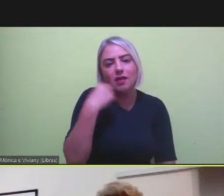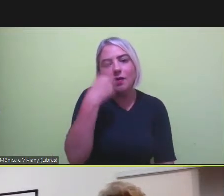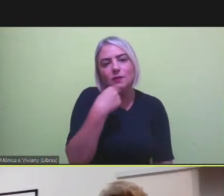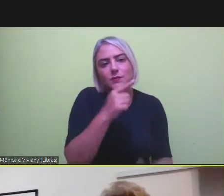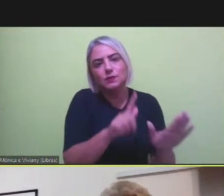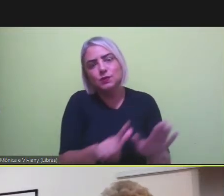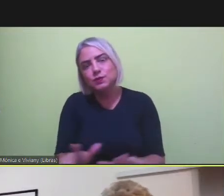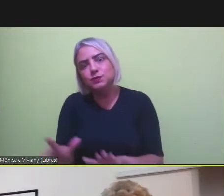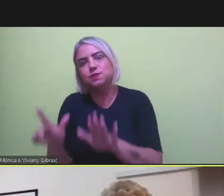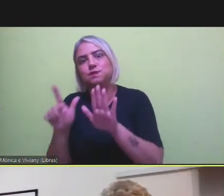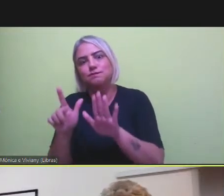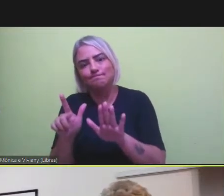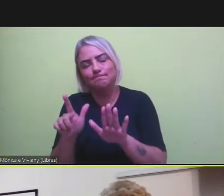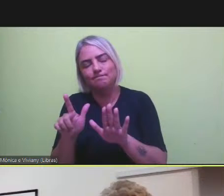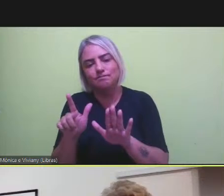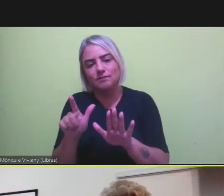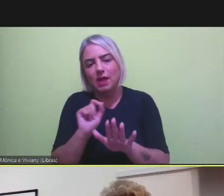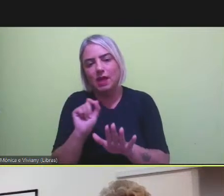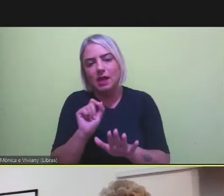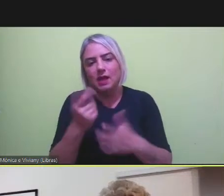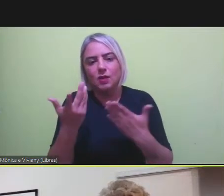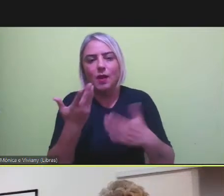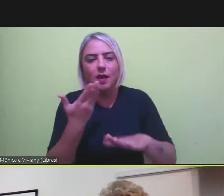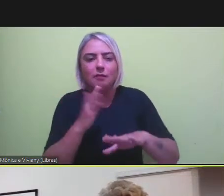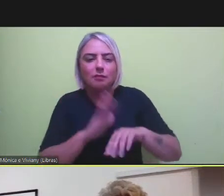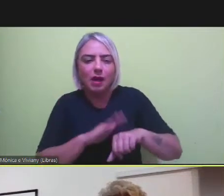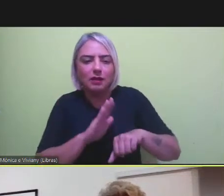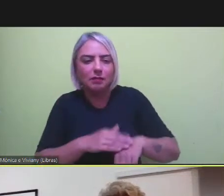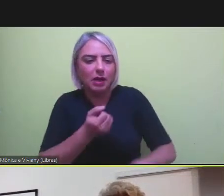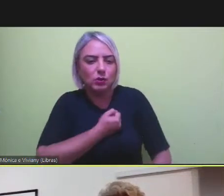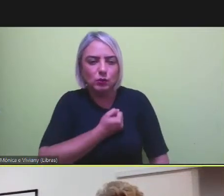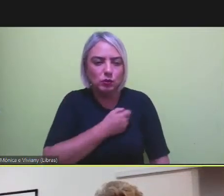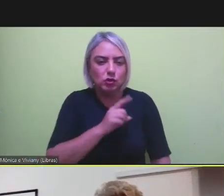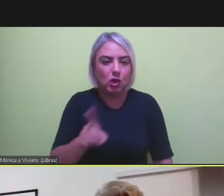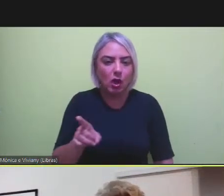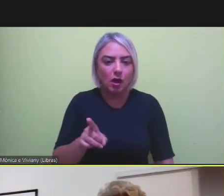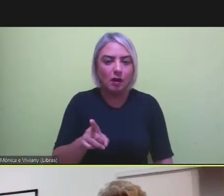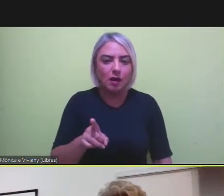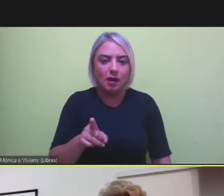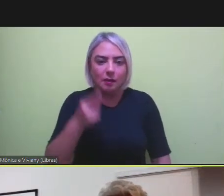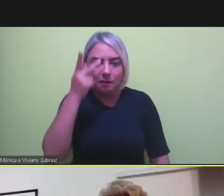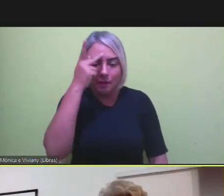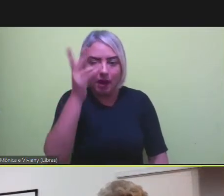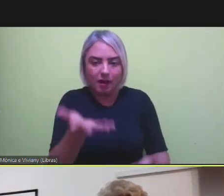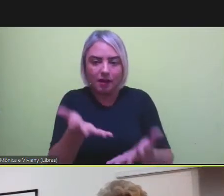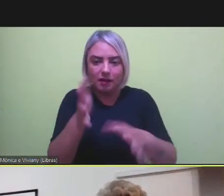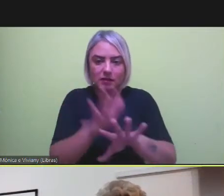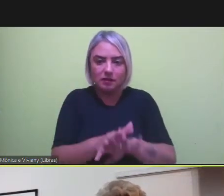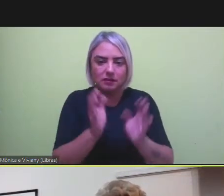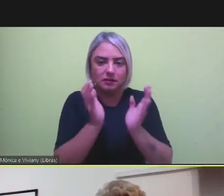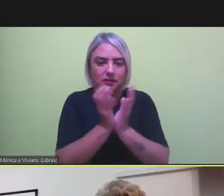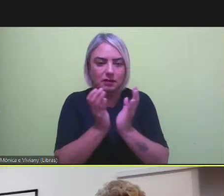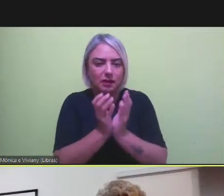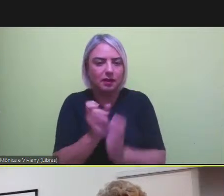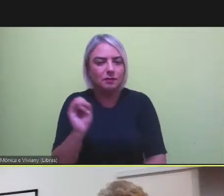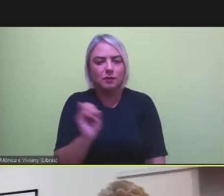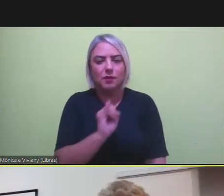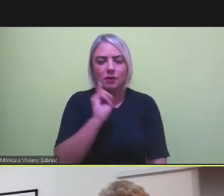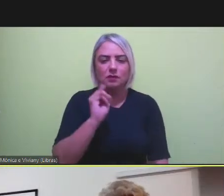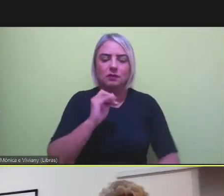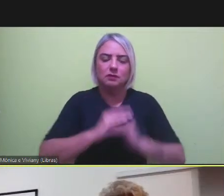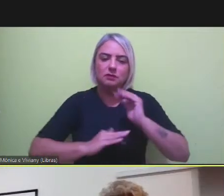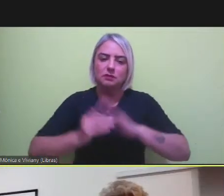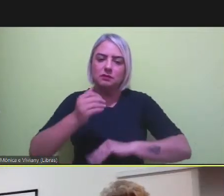team only 10 hours per week? Of course, it's not a mathematical thing, but to integrate teams, it